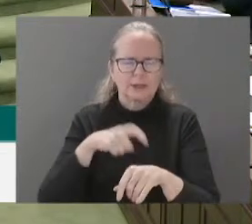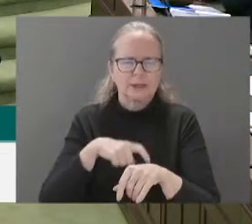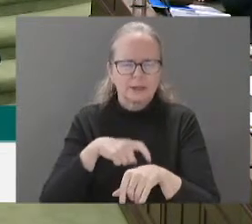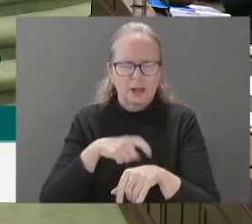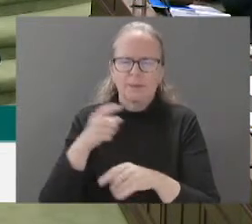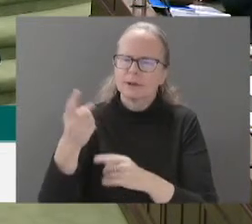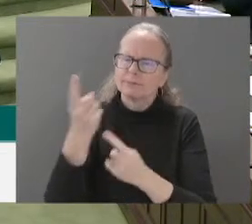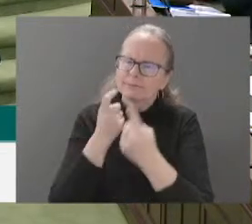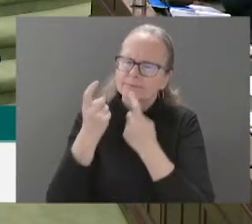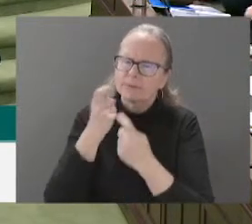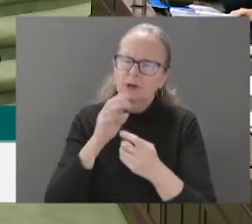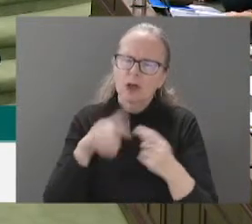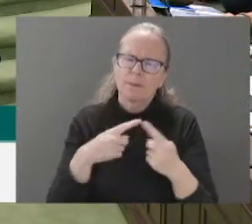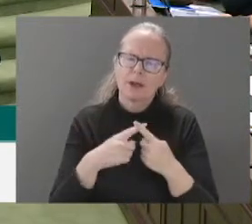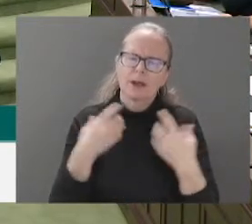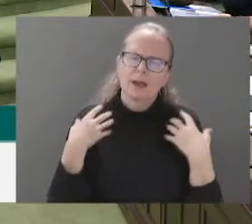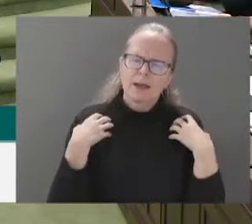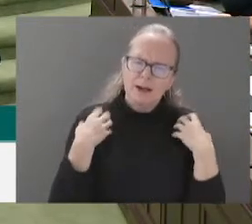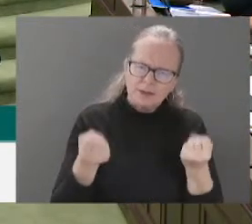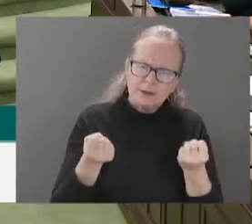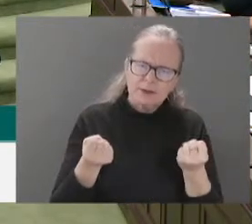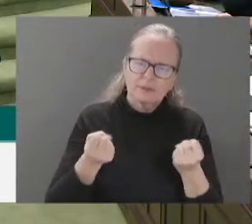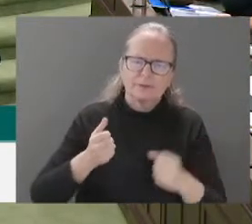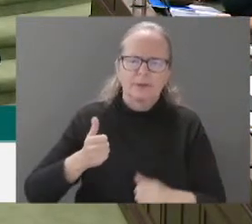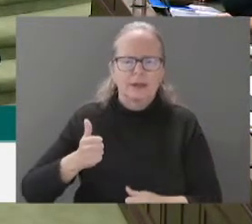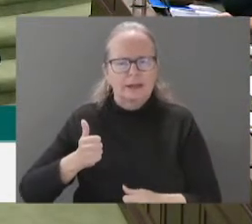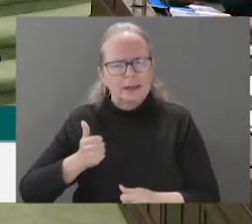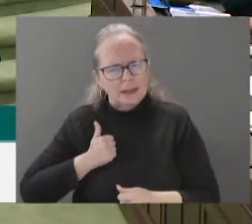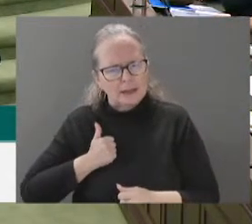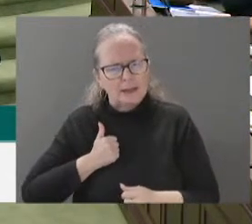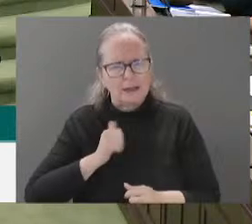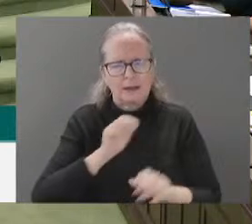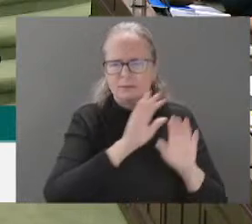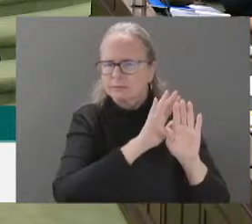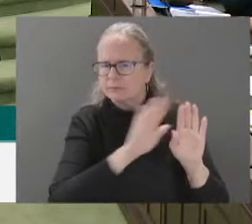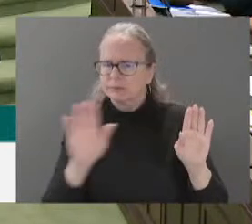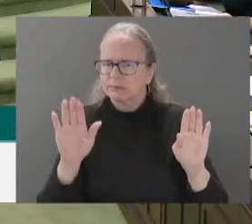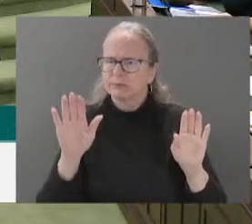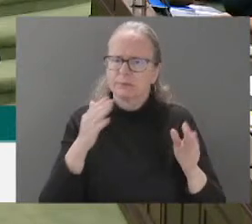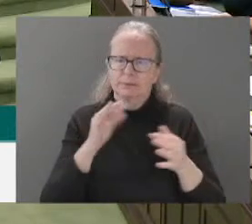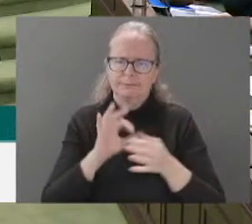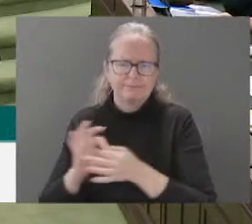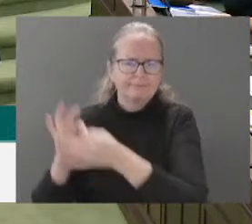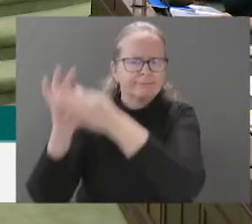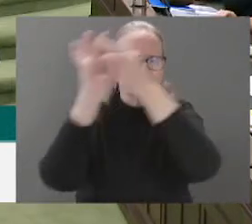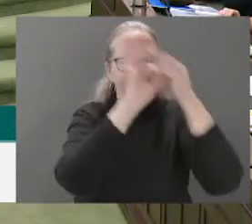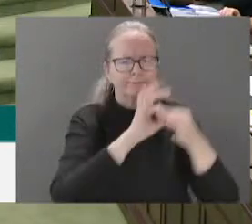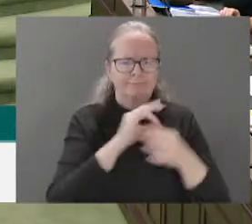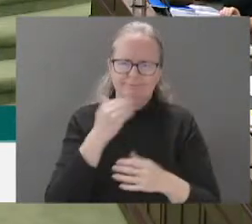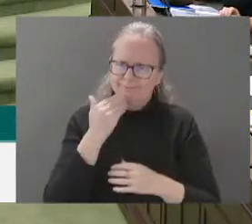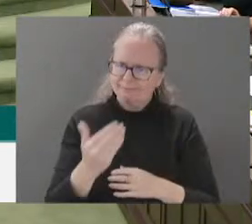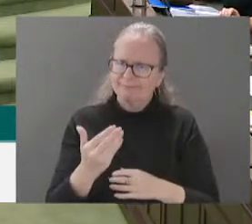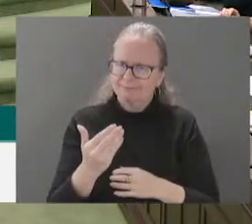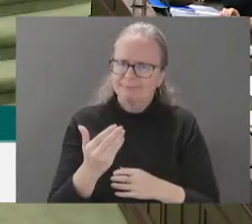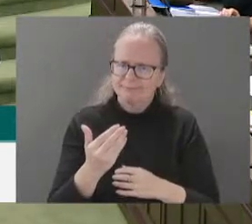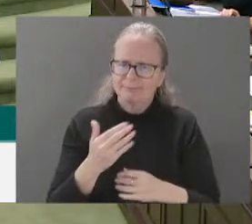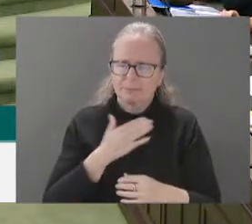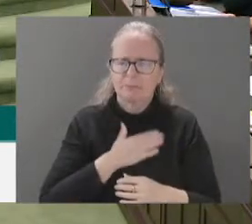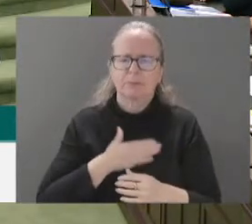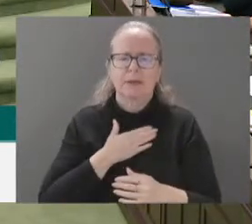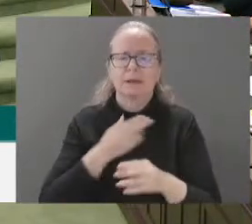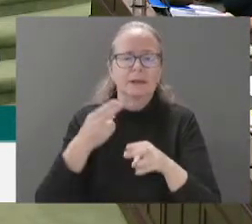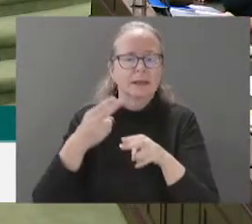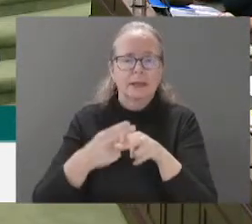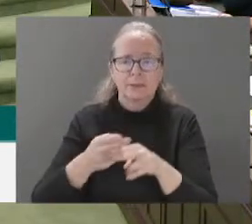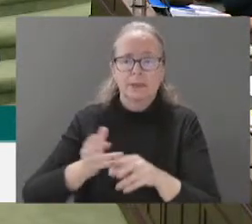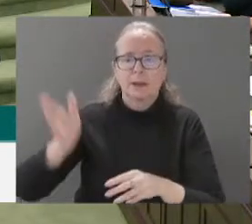and relationships I ask that you would please rise as I say your name the past chair of the Midwest legislative